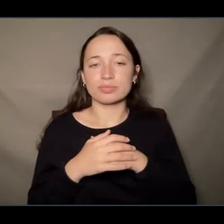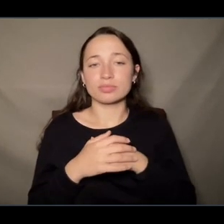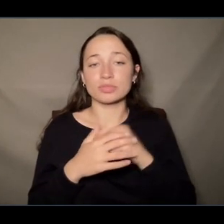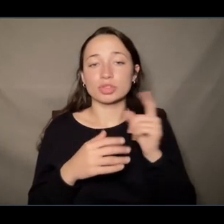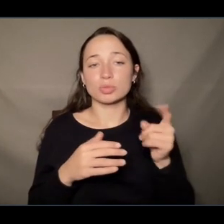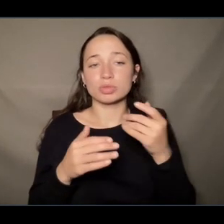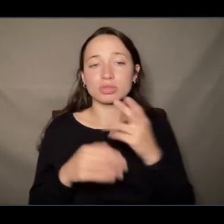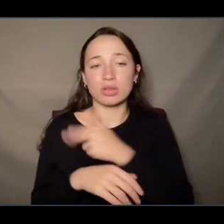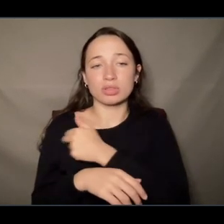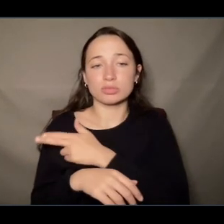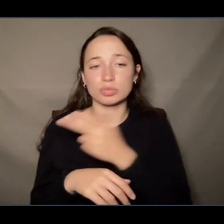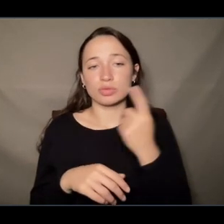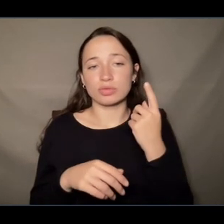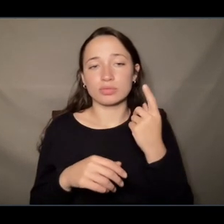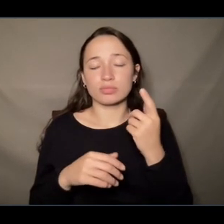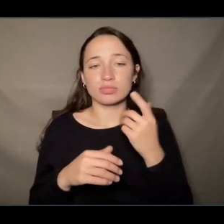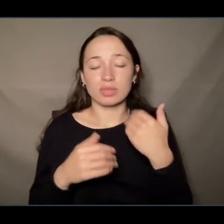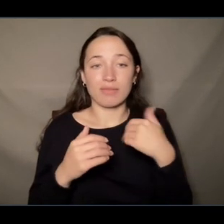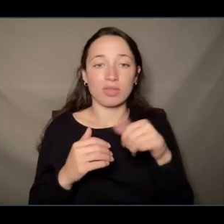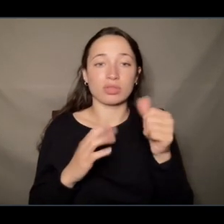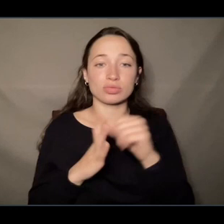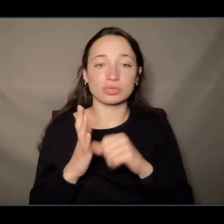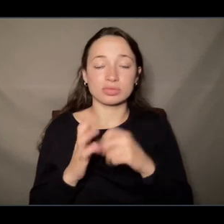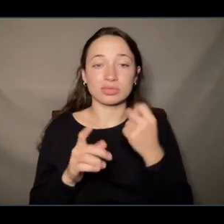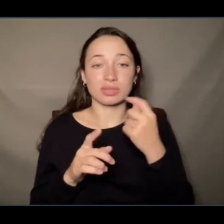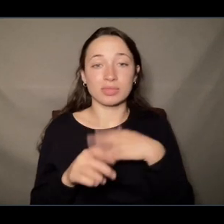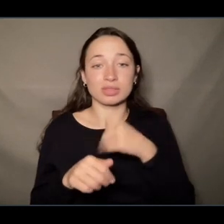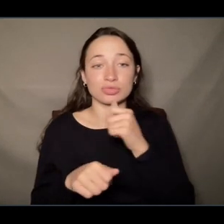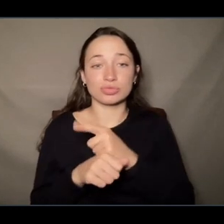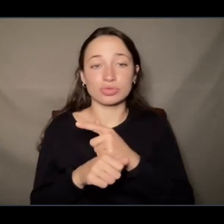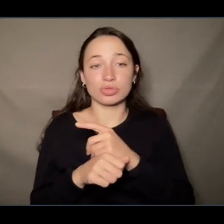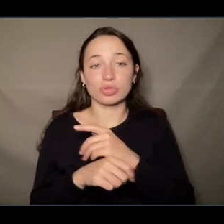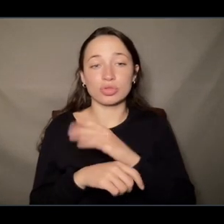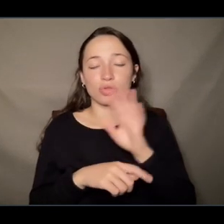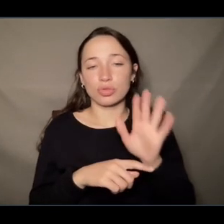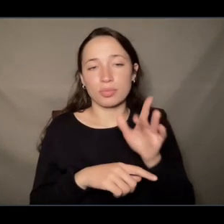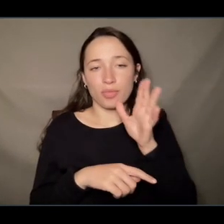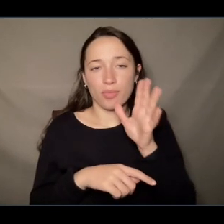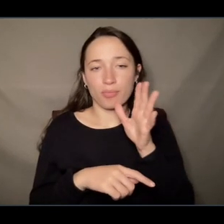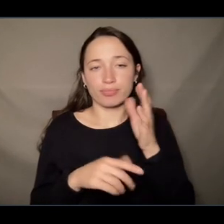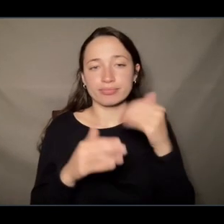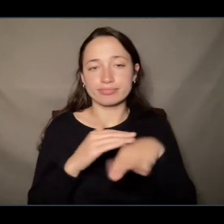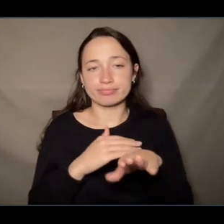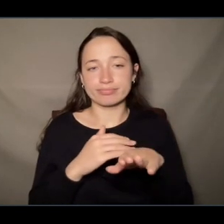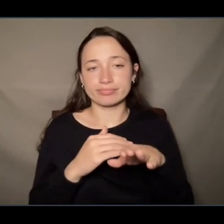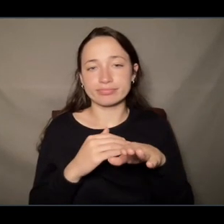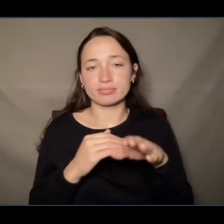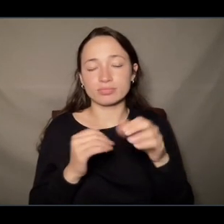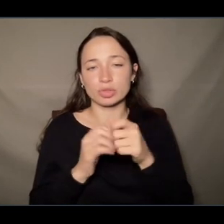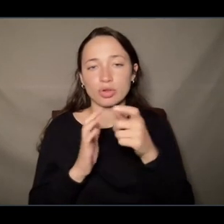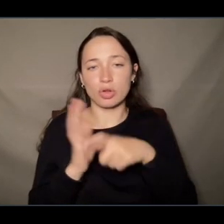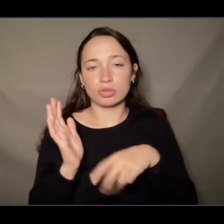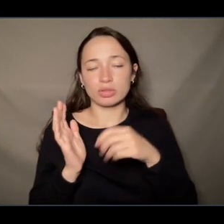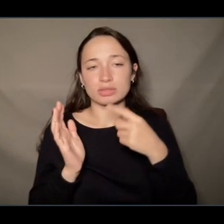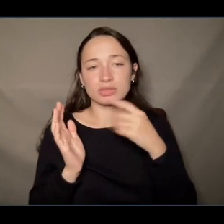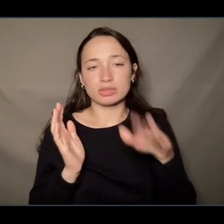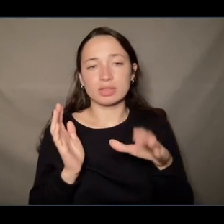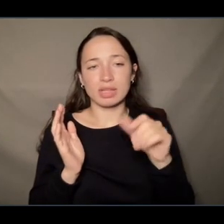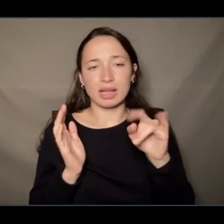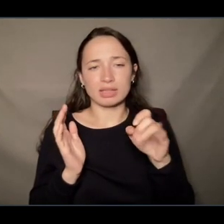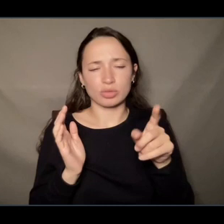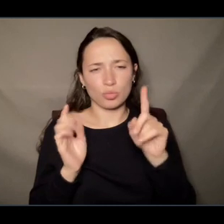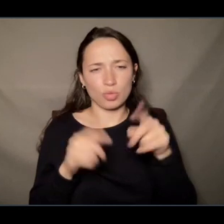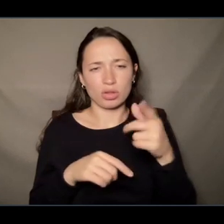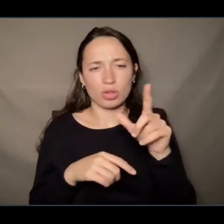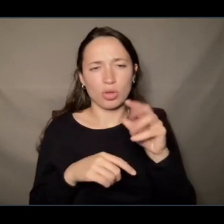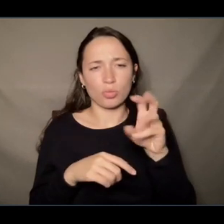was in the hospital about to have another surgery when my sister, her mom, went in there with this article and said, "Kate, you